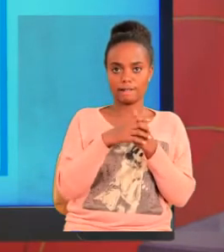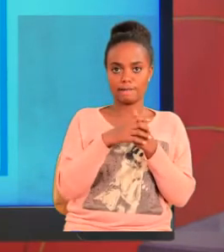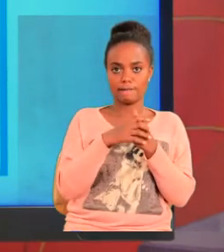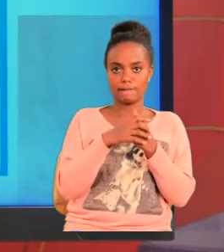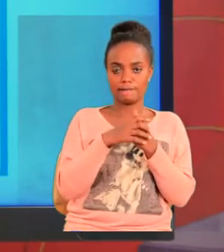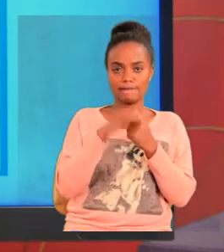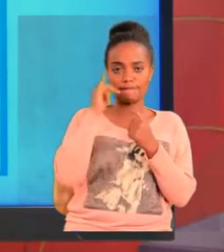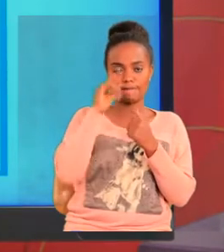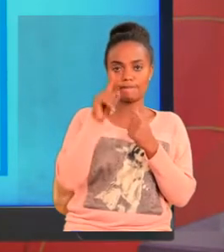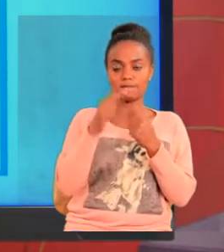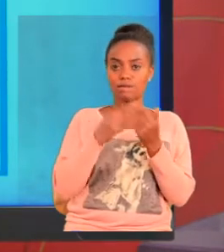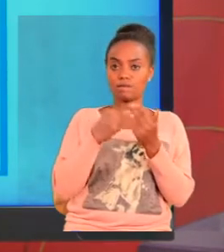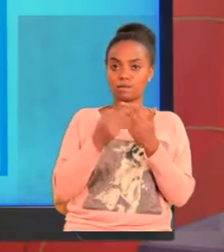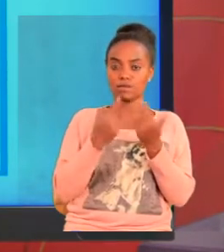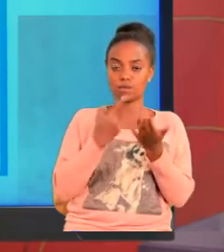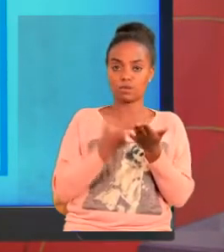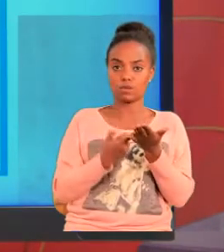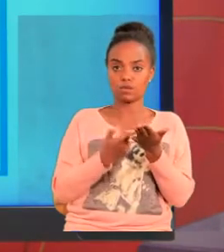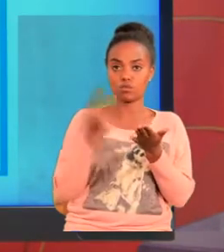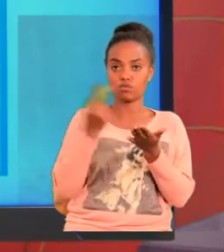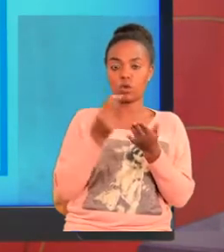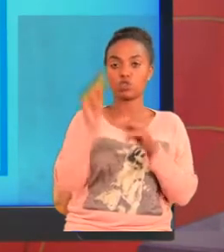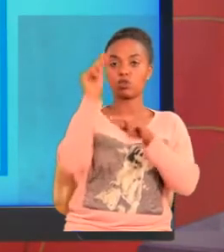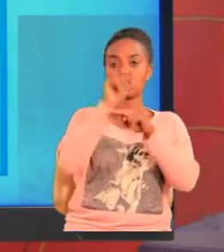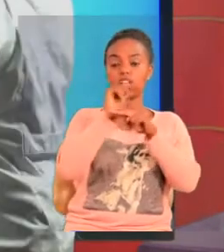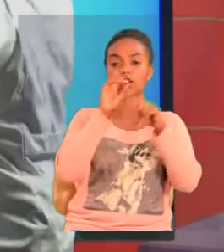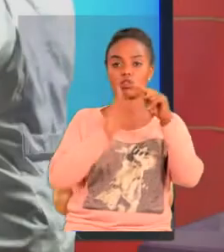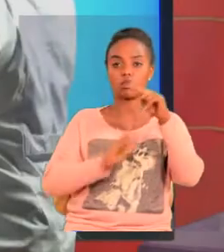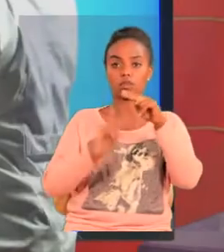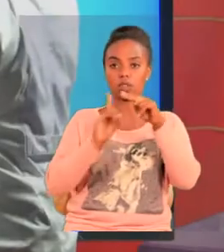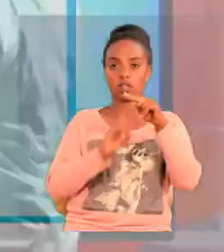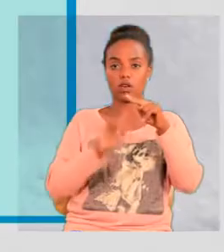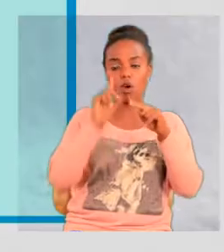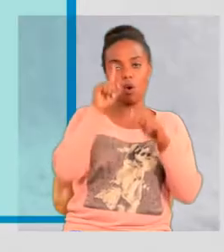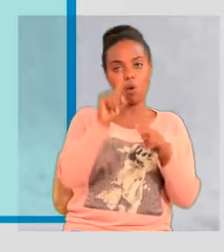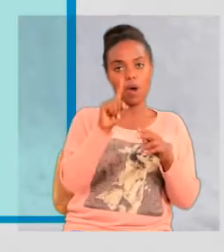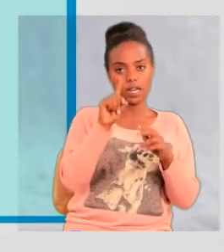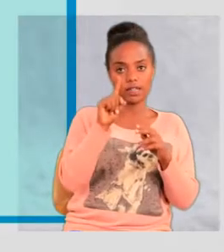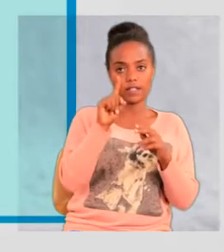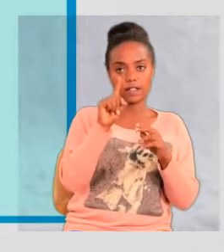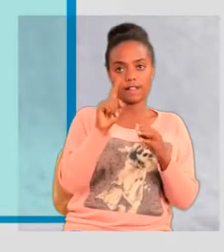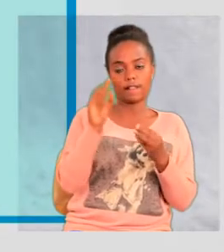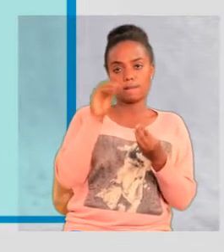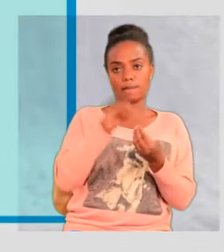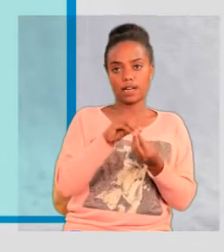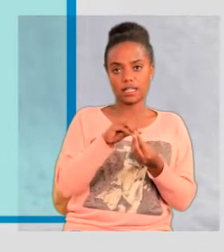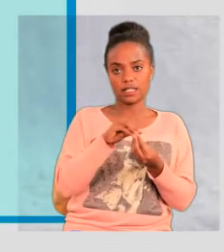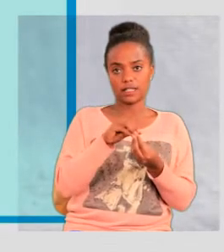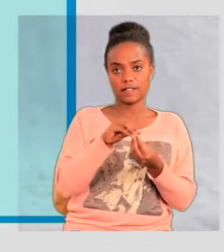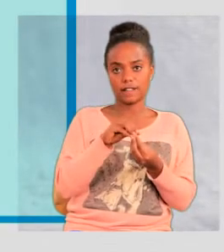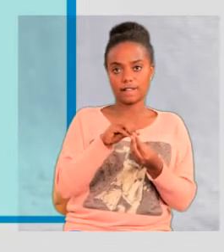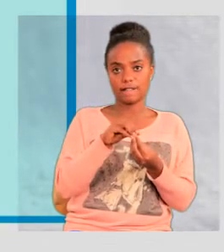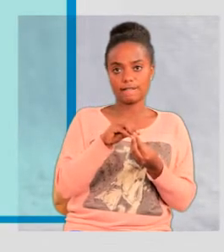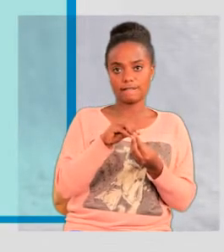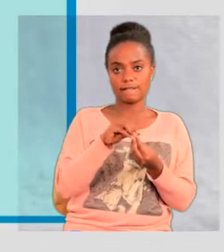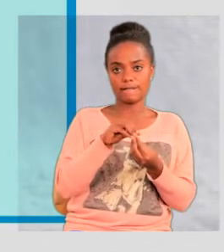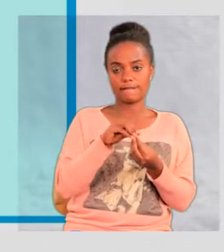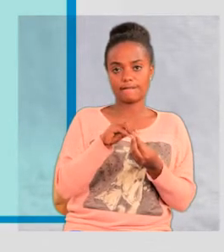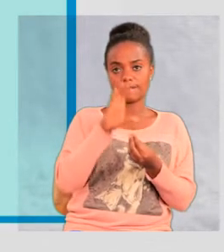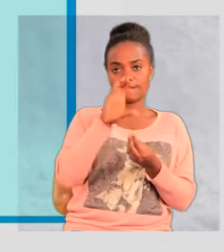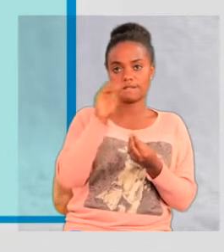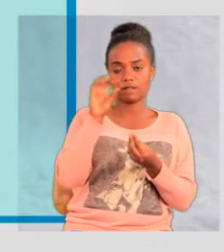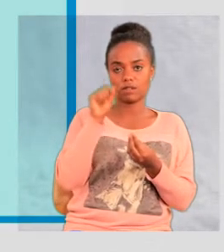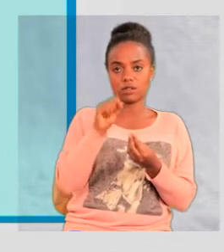If you multiply this, both numerator and denominator, by 1 plus cos